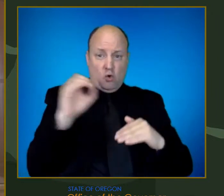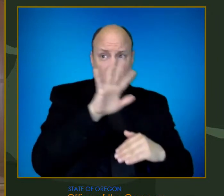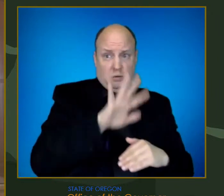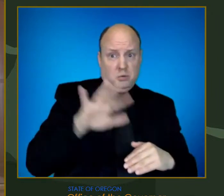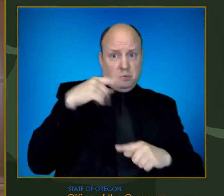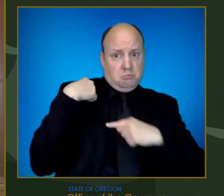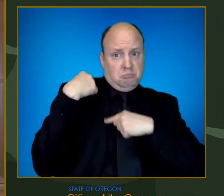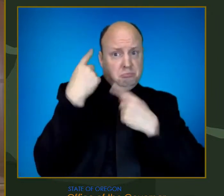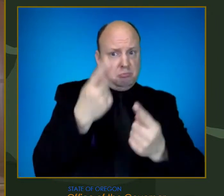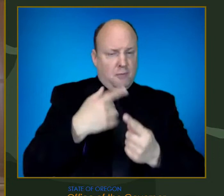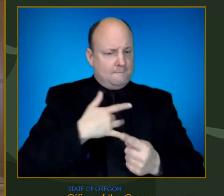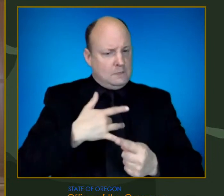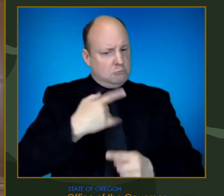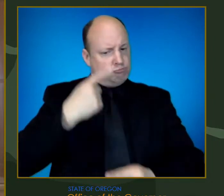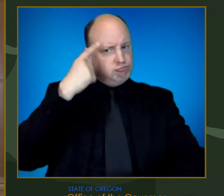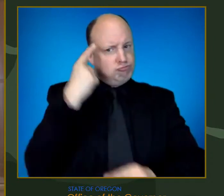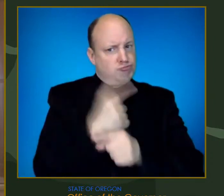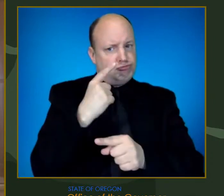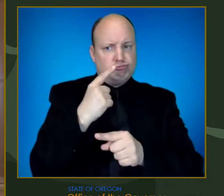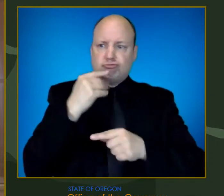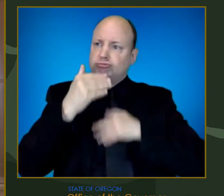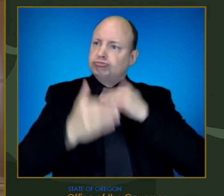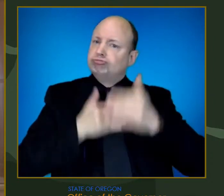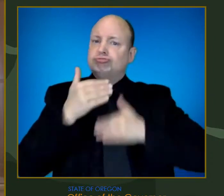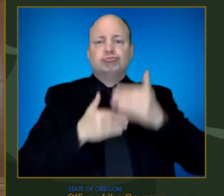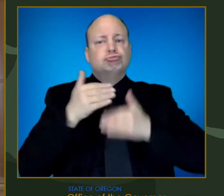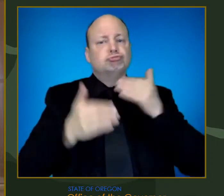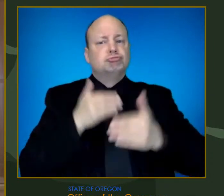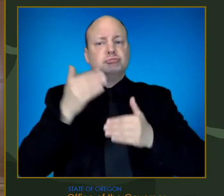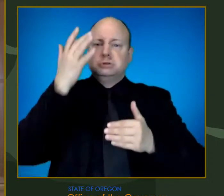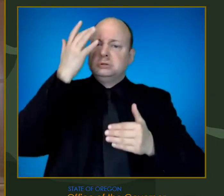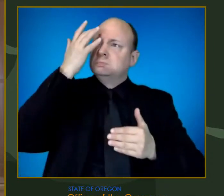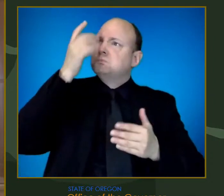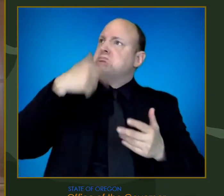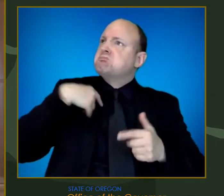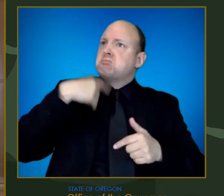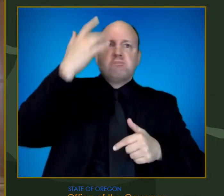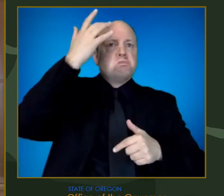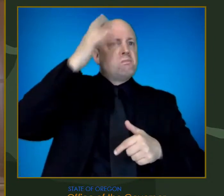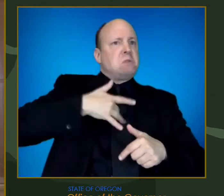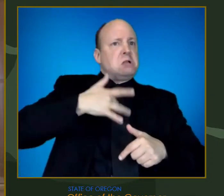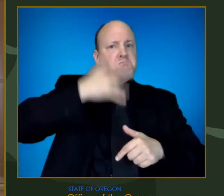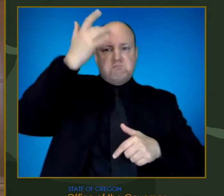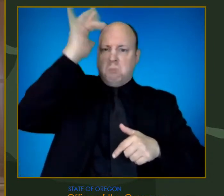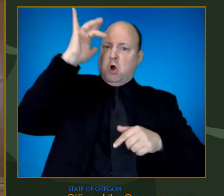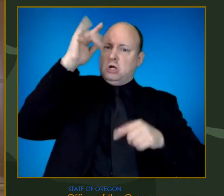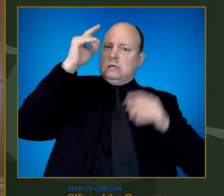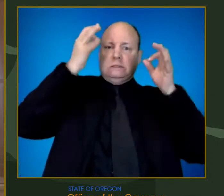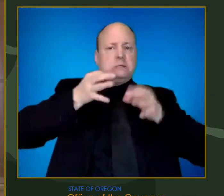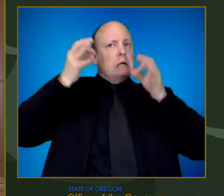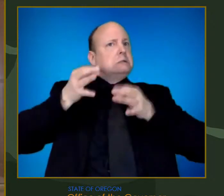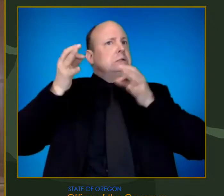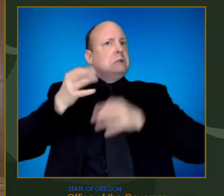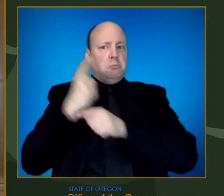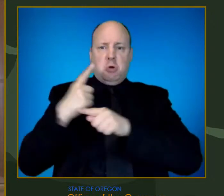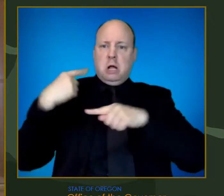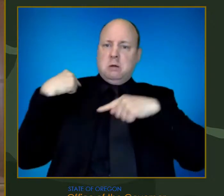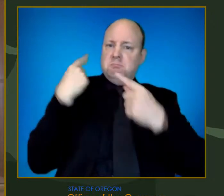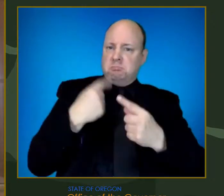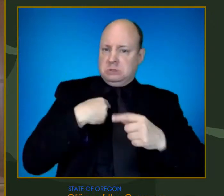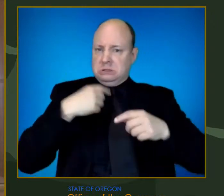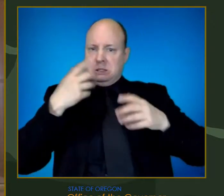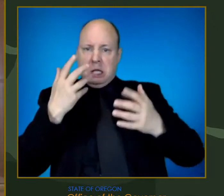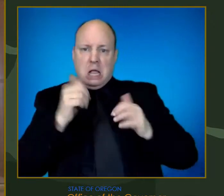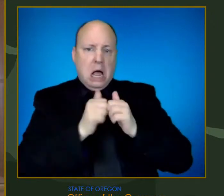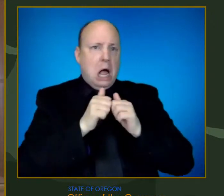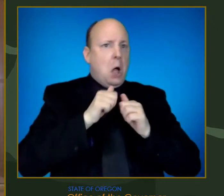have made really smart decisions and tough choices to protect themselves and their neighbors and loved